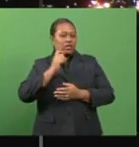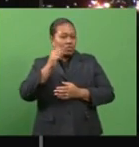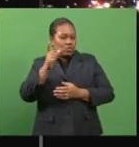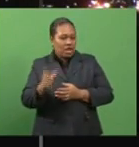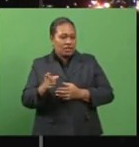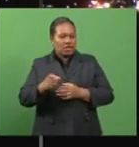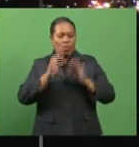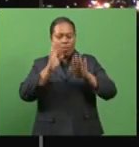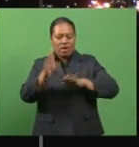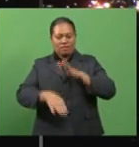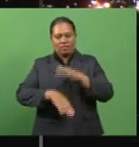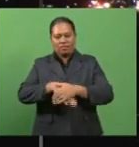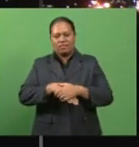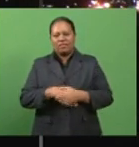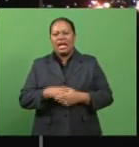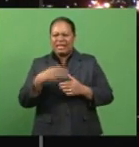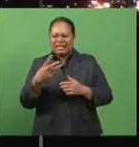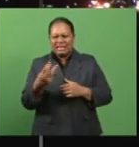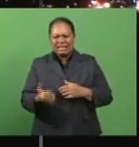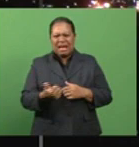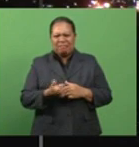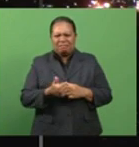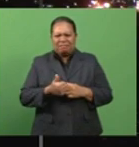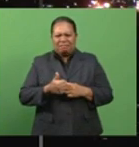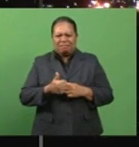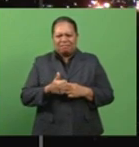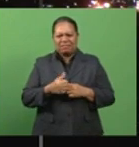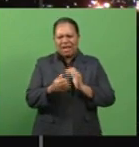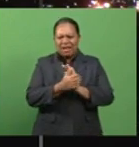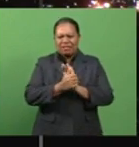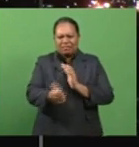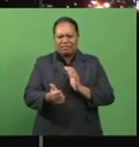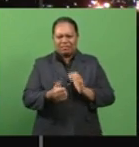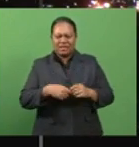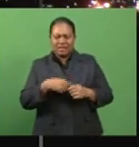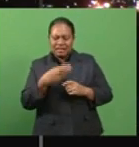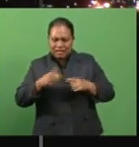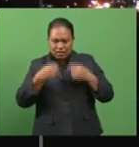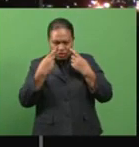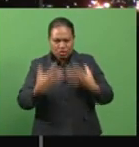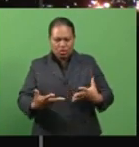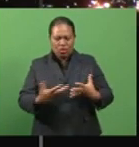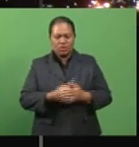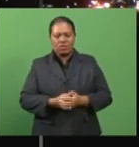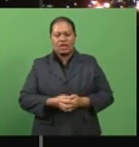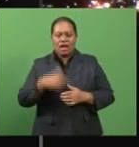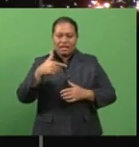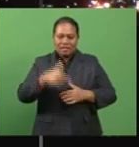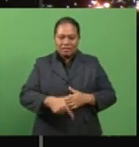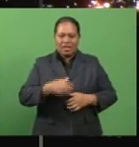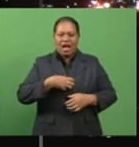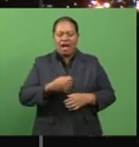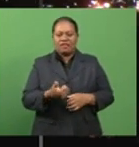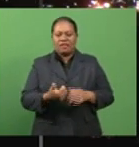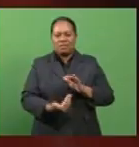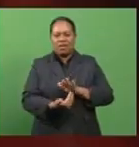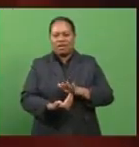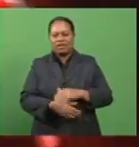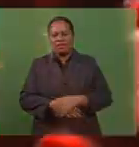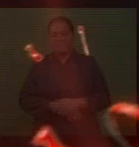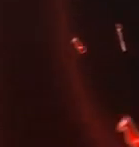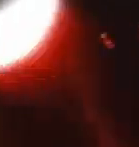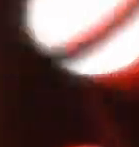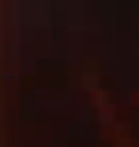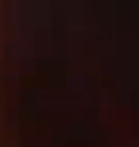wonderful, some extraordinary things people are doing as COVID-19 grips the world. Details after the break.